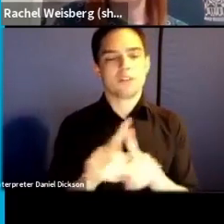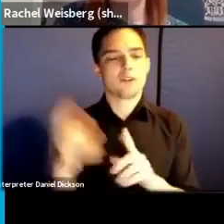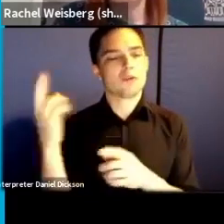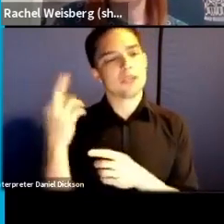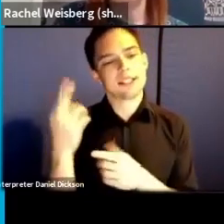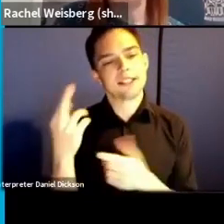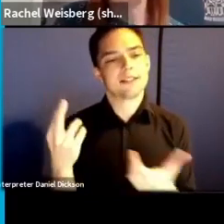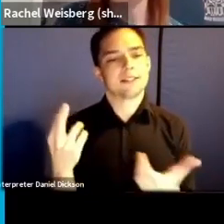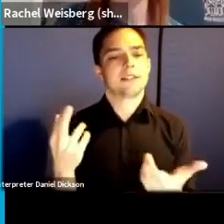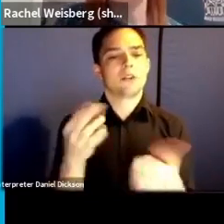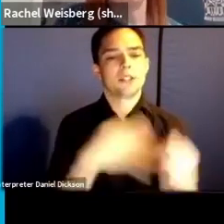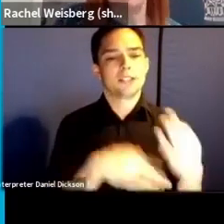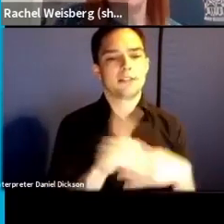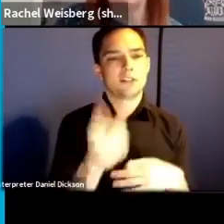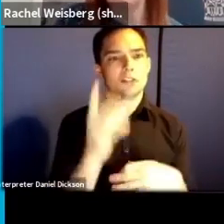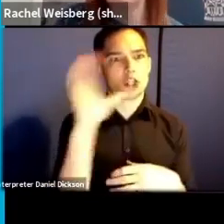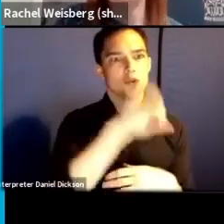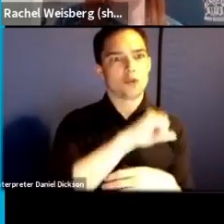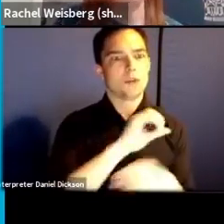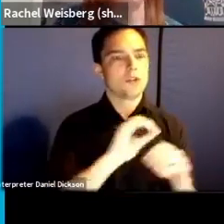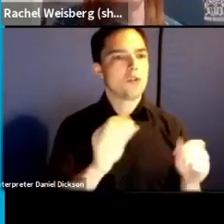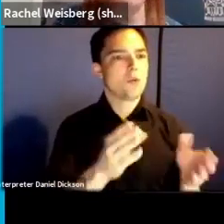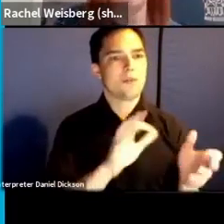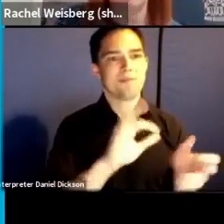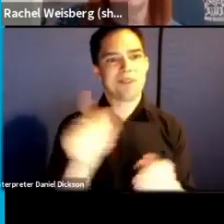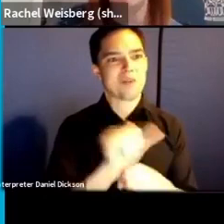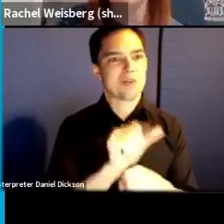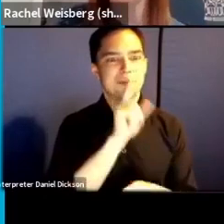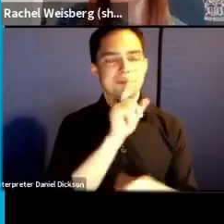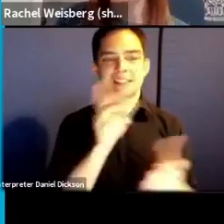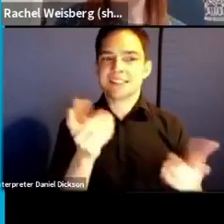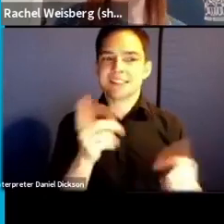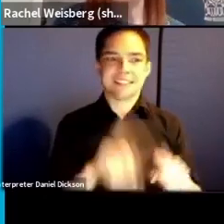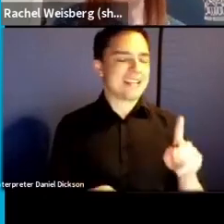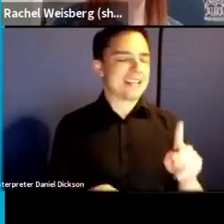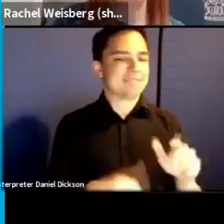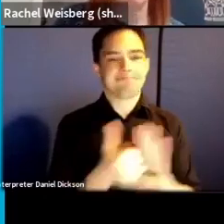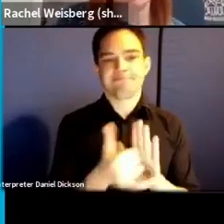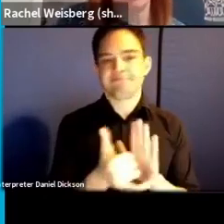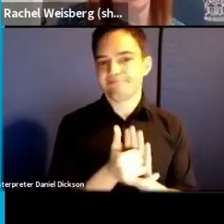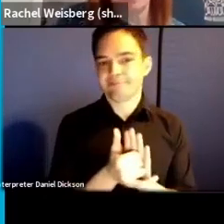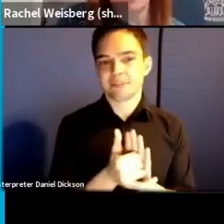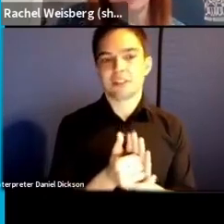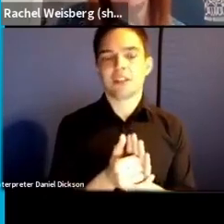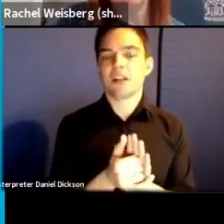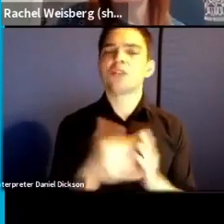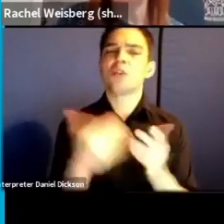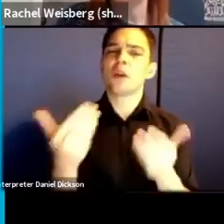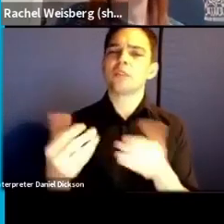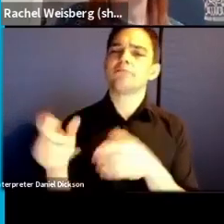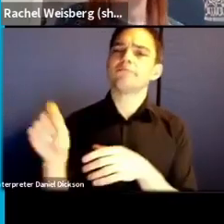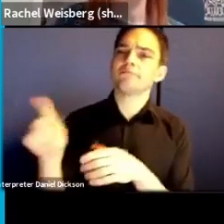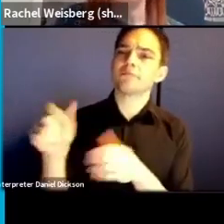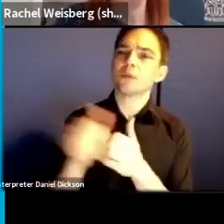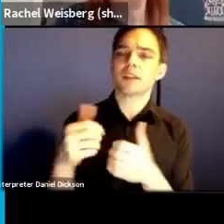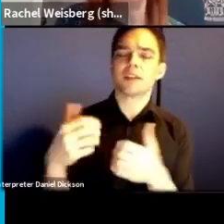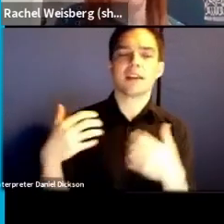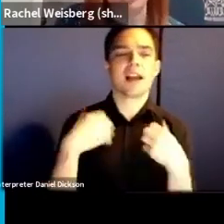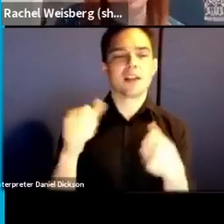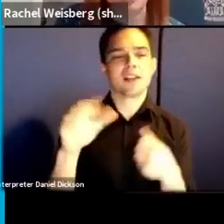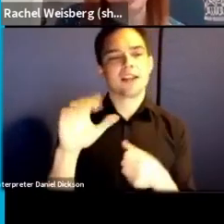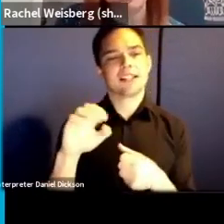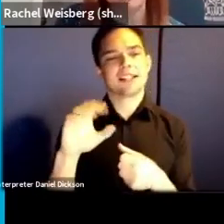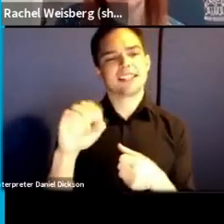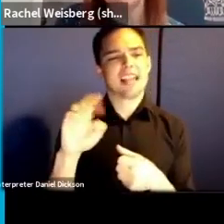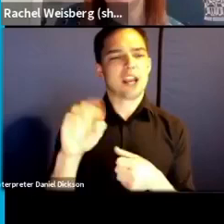think instead of just assuming there's no way I can go back, it's a non-starter, have a conversation with your healthcare professional. Only you can